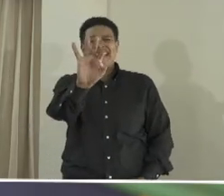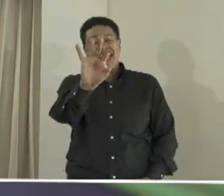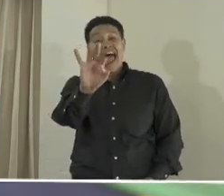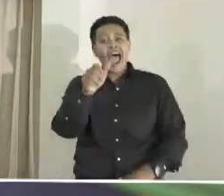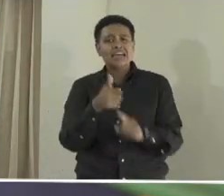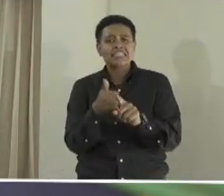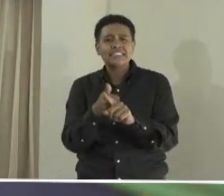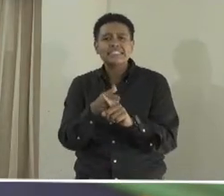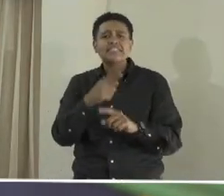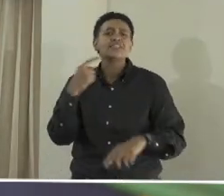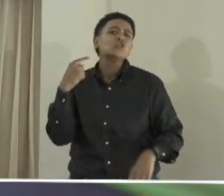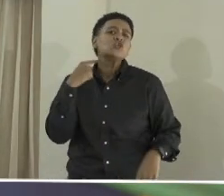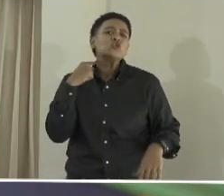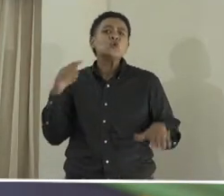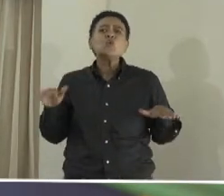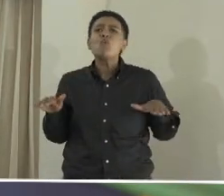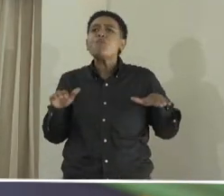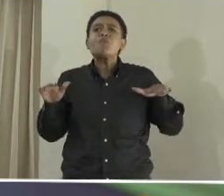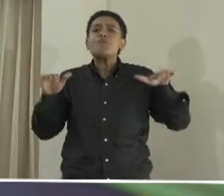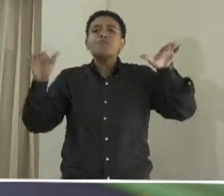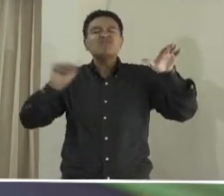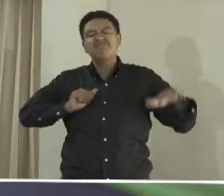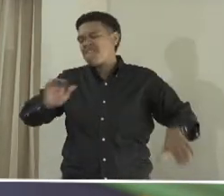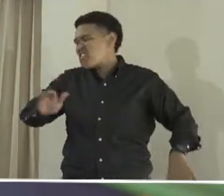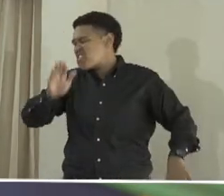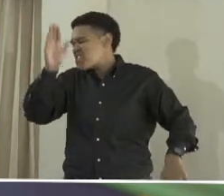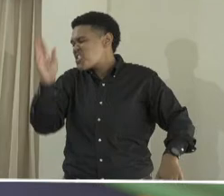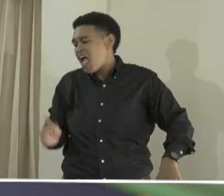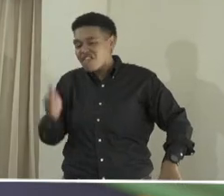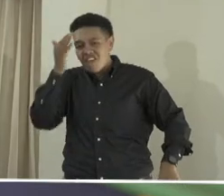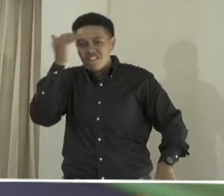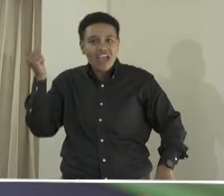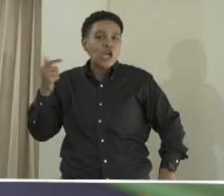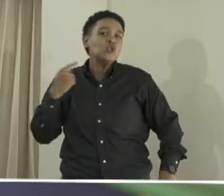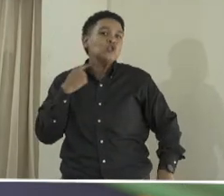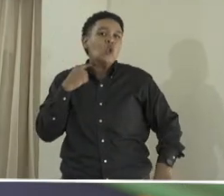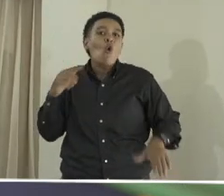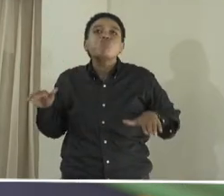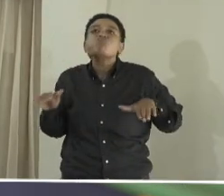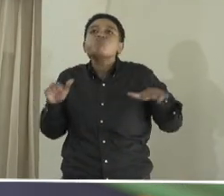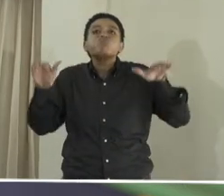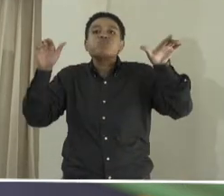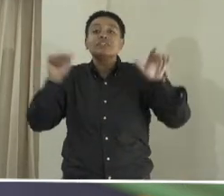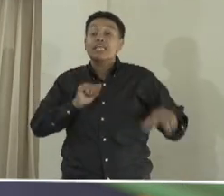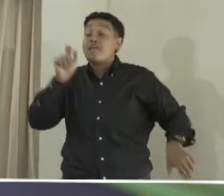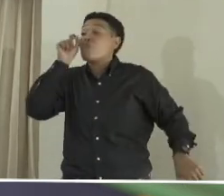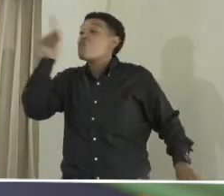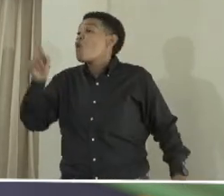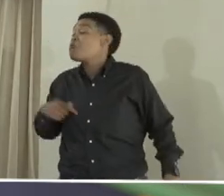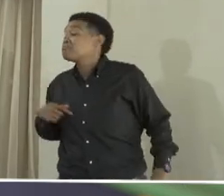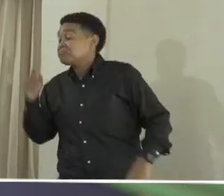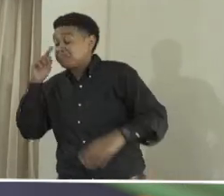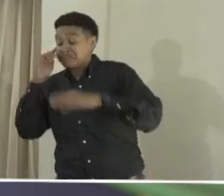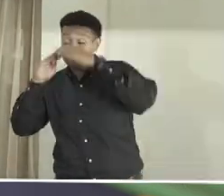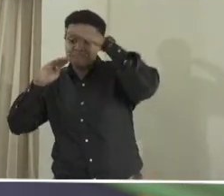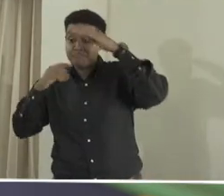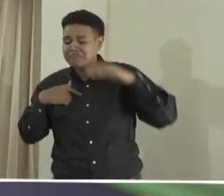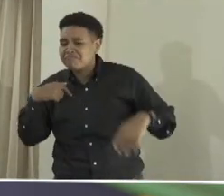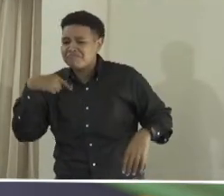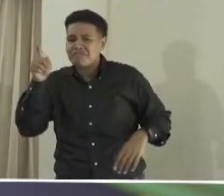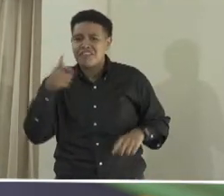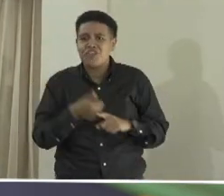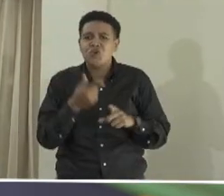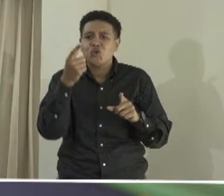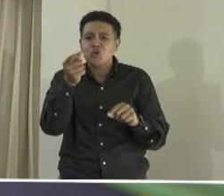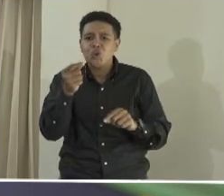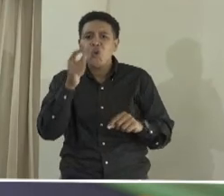1979, the June flood. I will never forget that June flood. I woke up the morning to go to do an